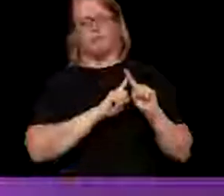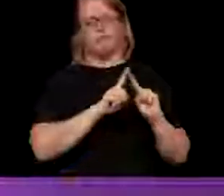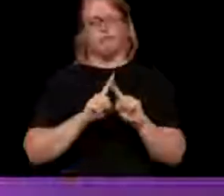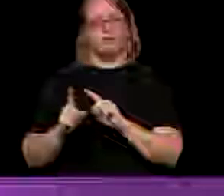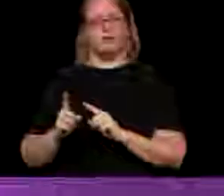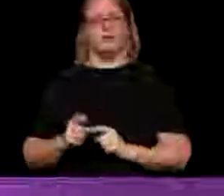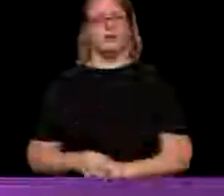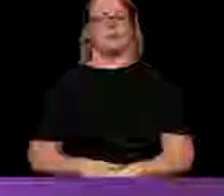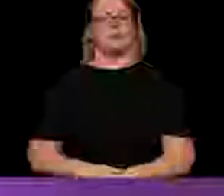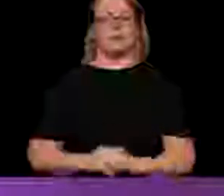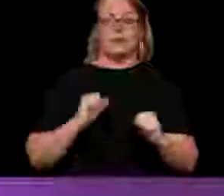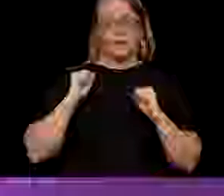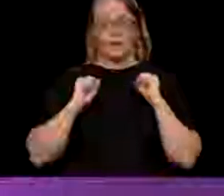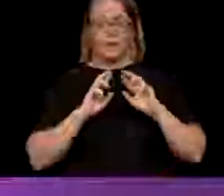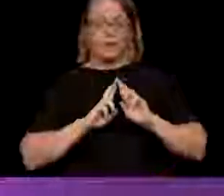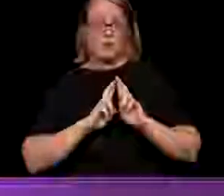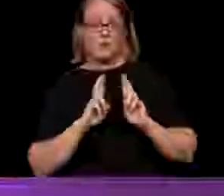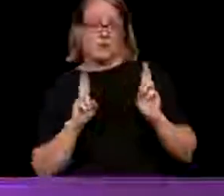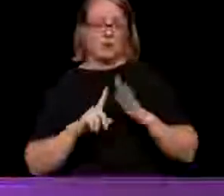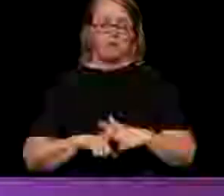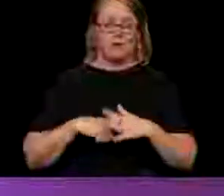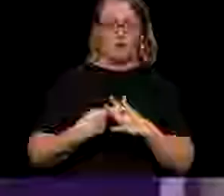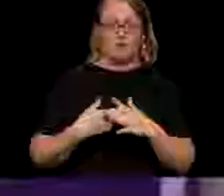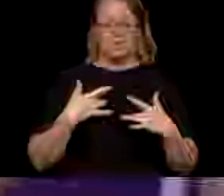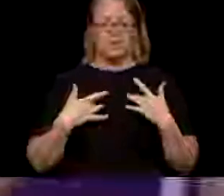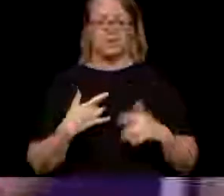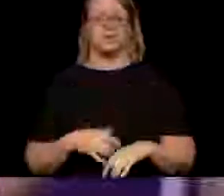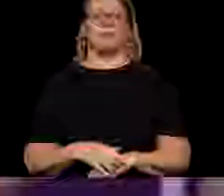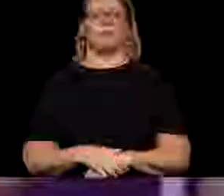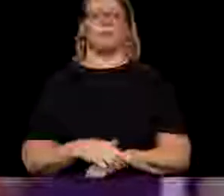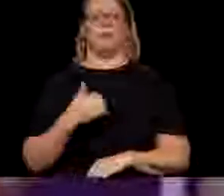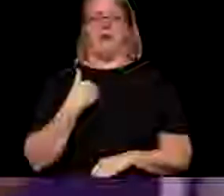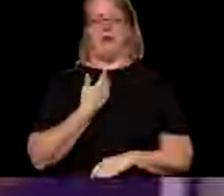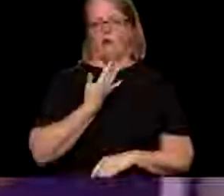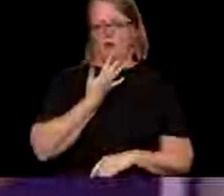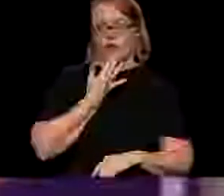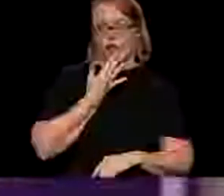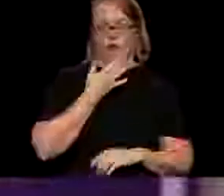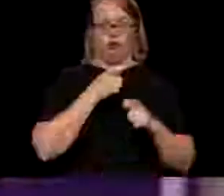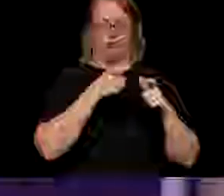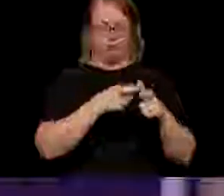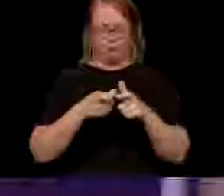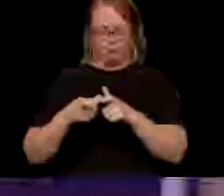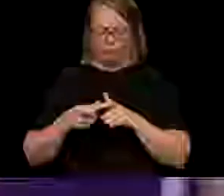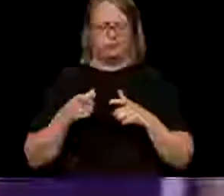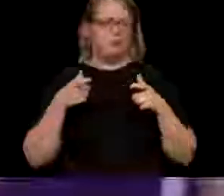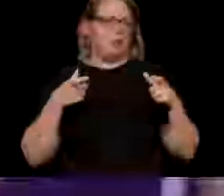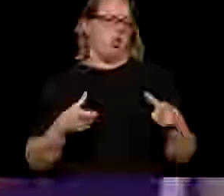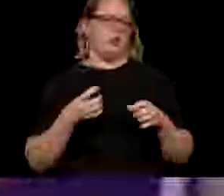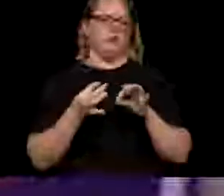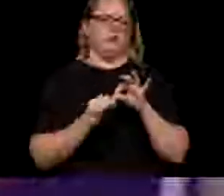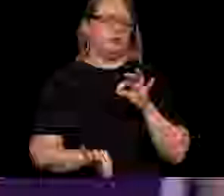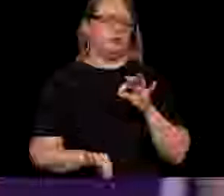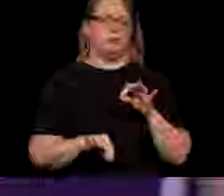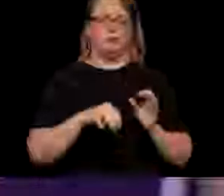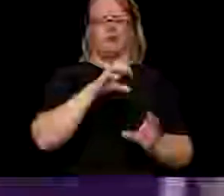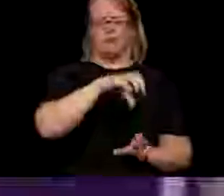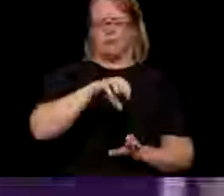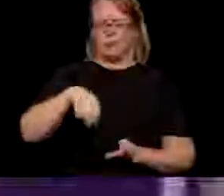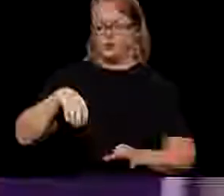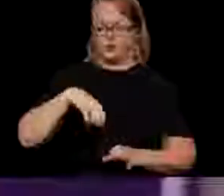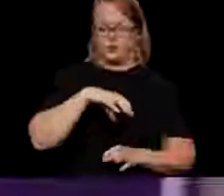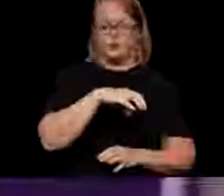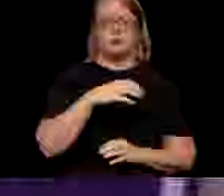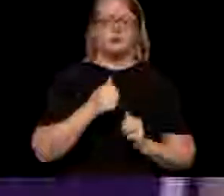Are you ready to get started? I can't wait. Before we get started, you want to double check and make sure you have